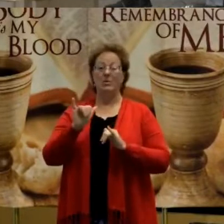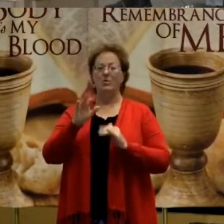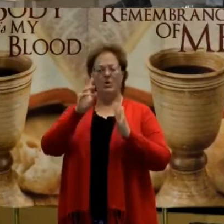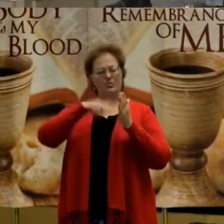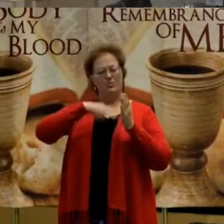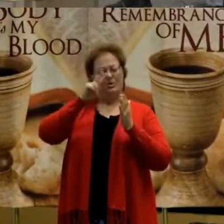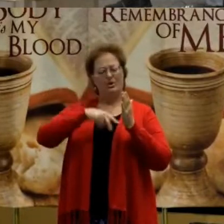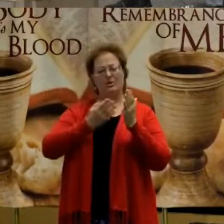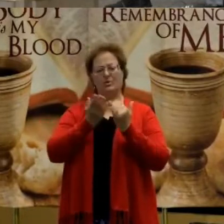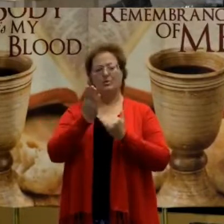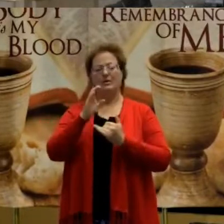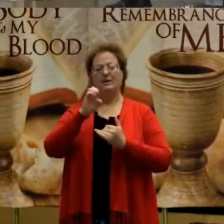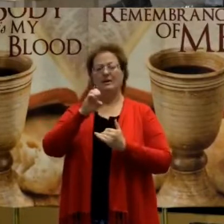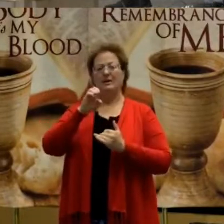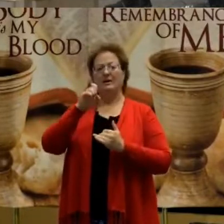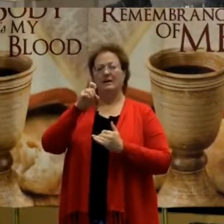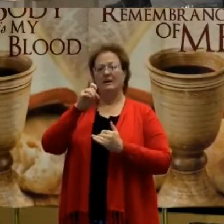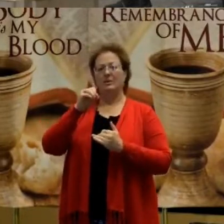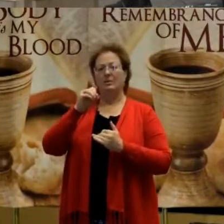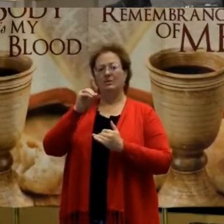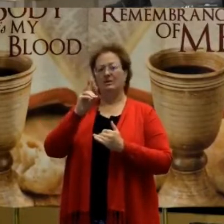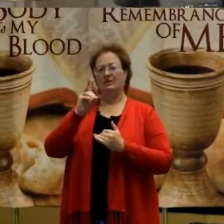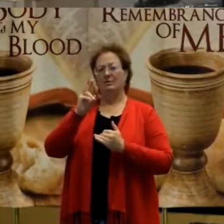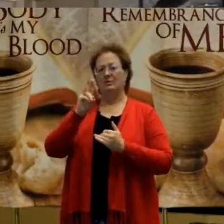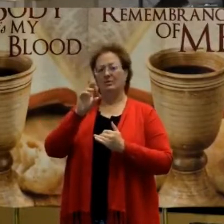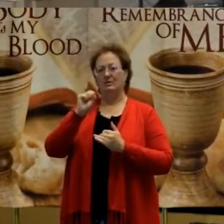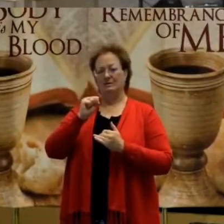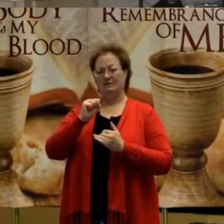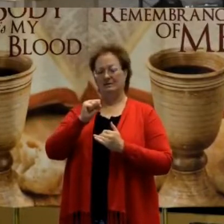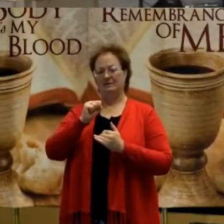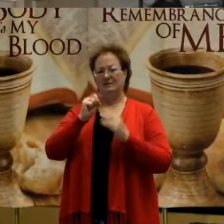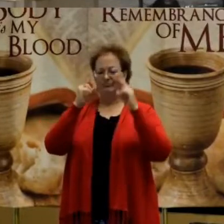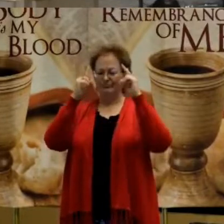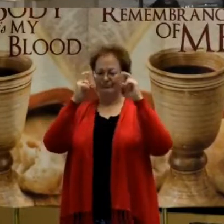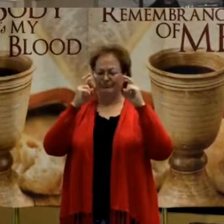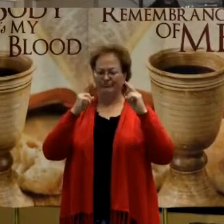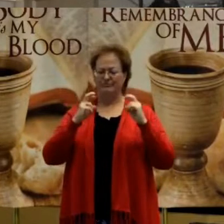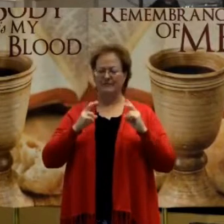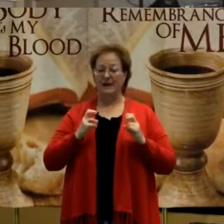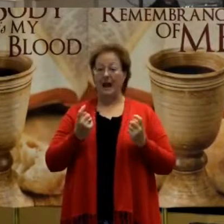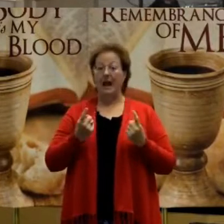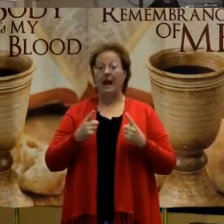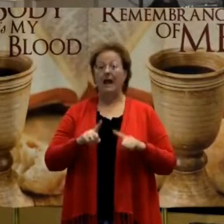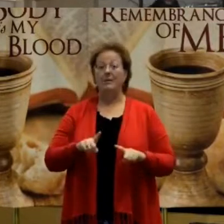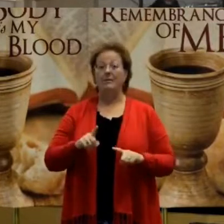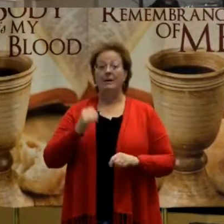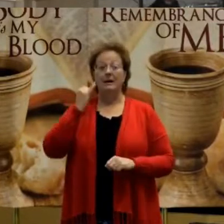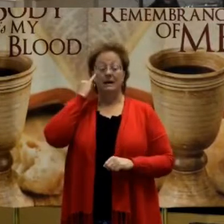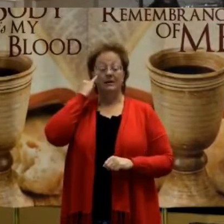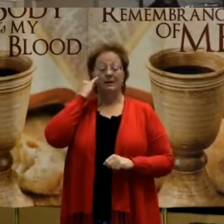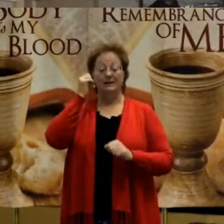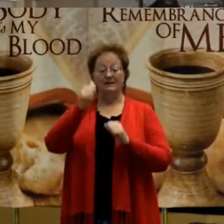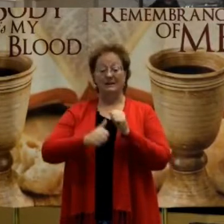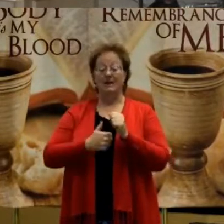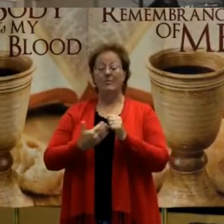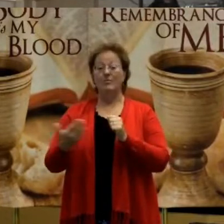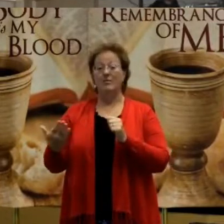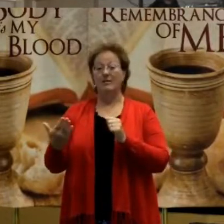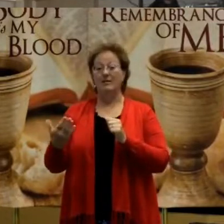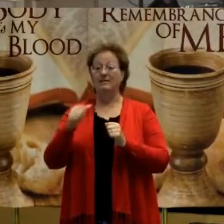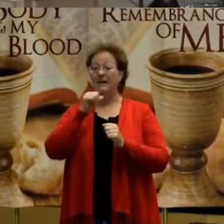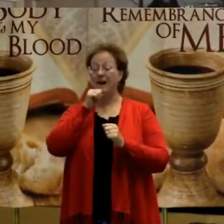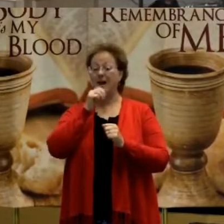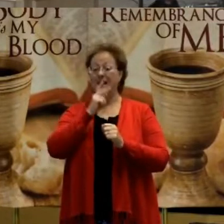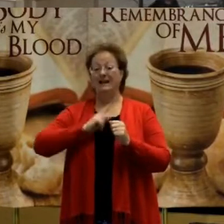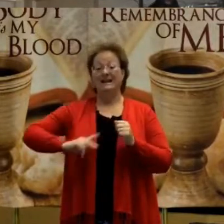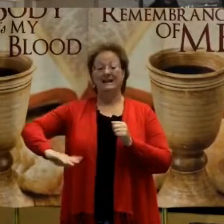Lent, and we dig into it today and see just what happens when somebody other than Jesus is the King of Kings in our life.